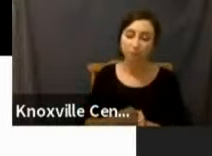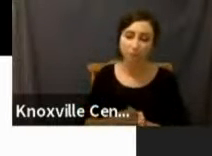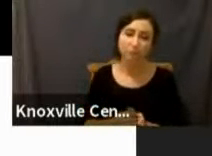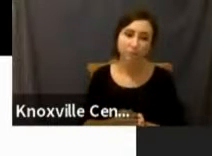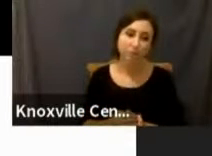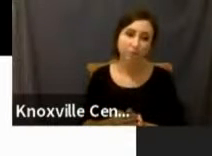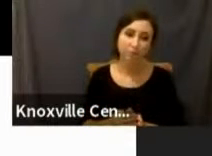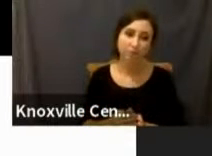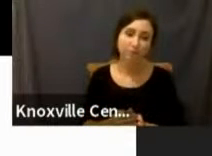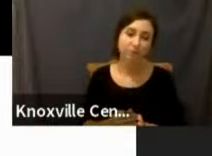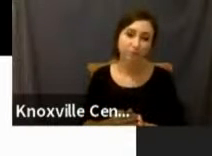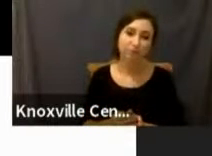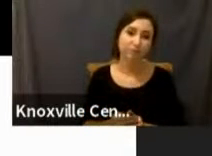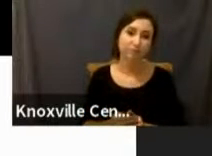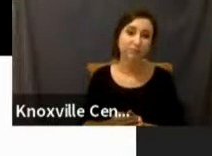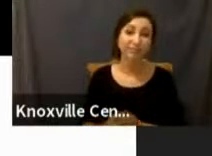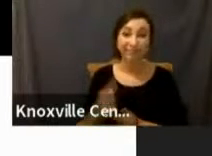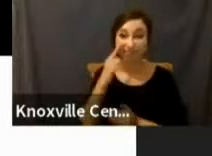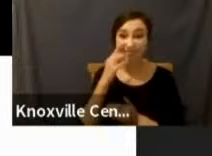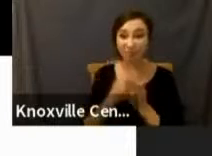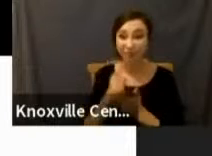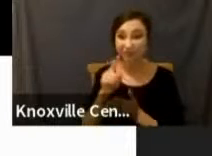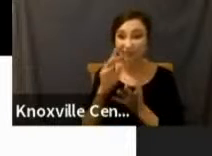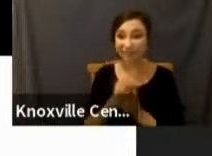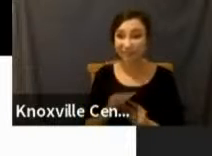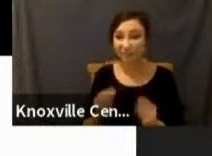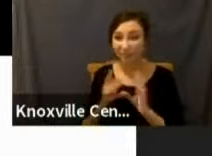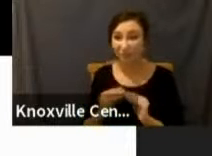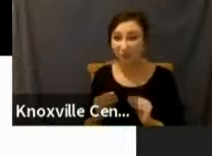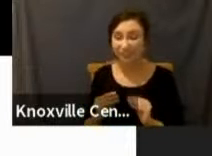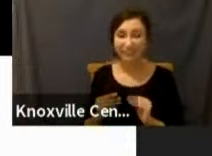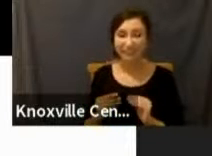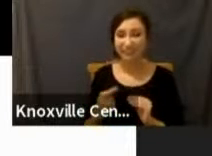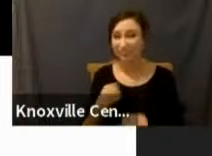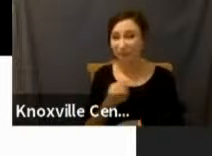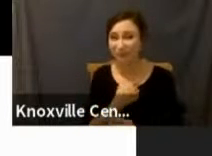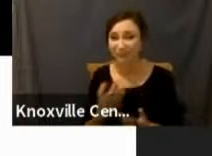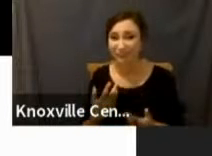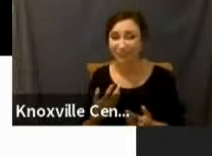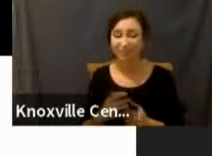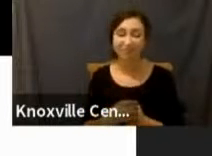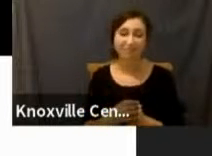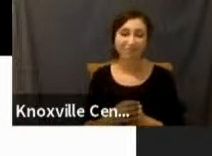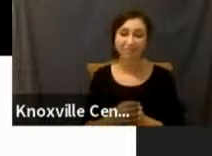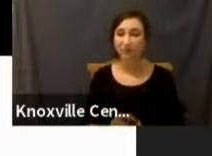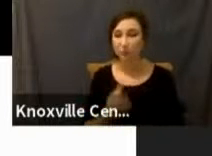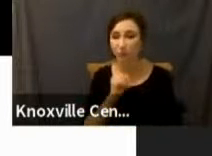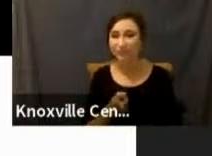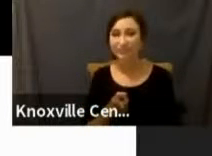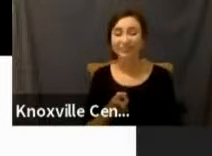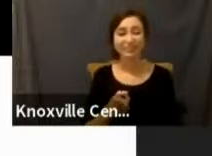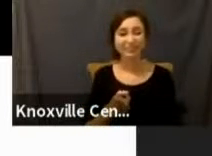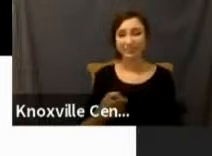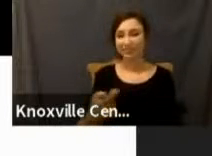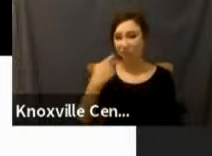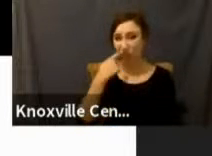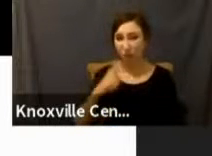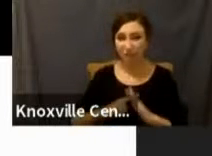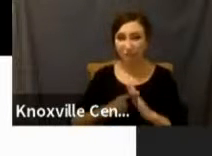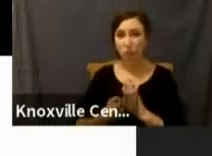think that part of this story is just that we're really just getting into